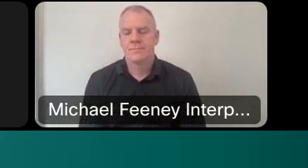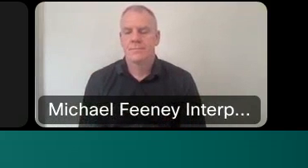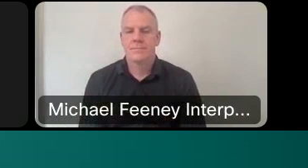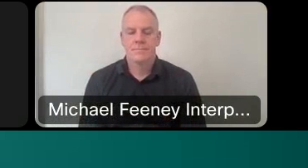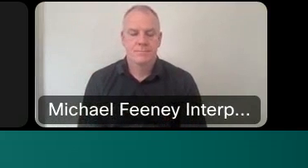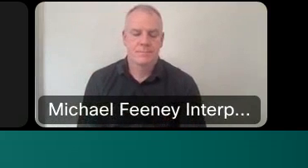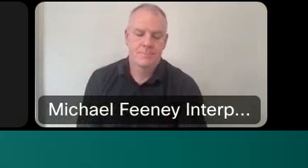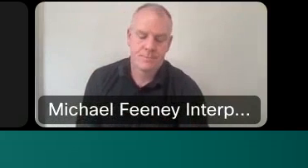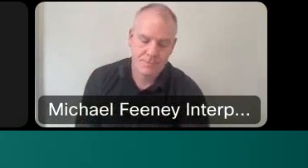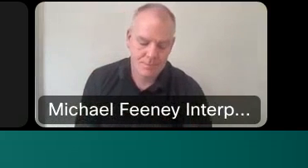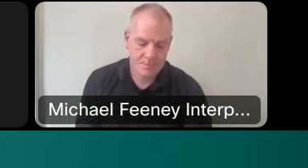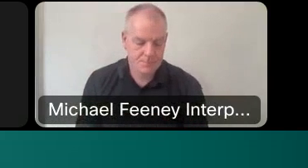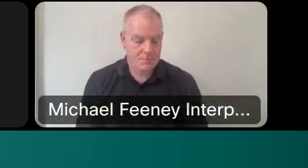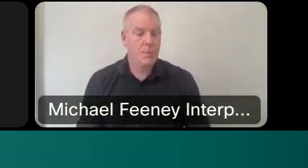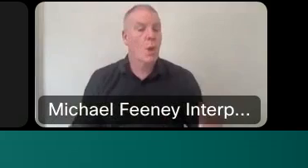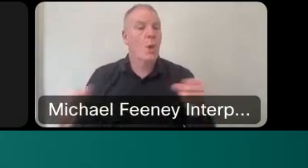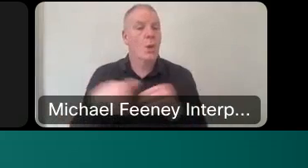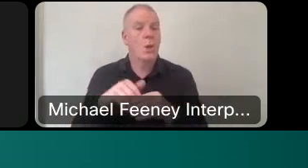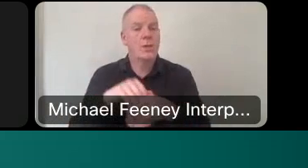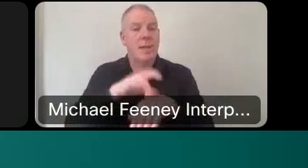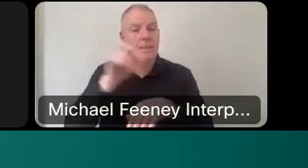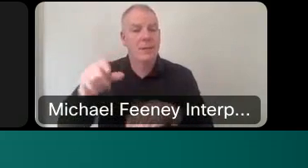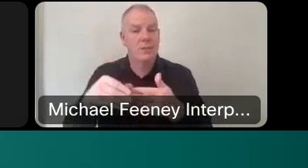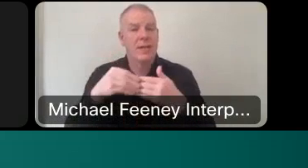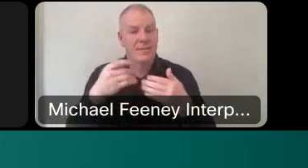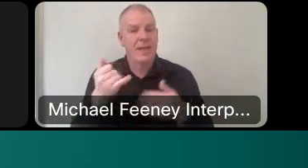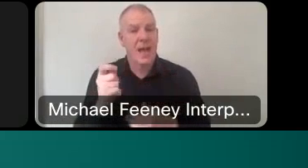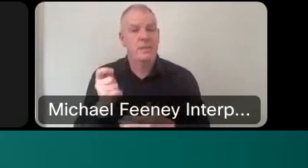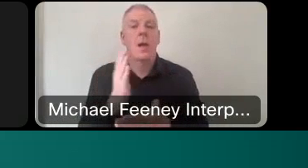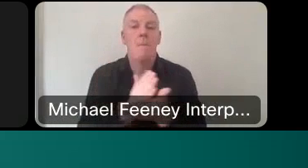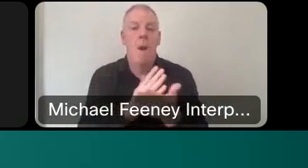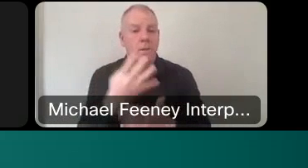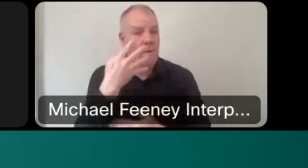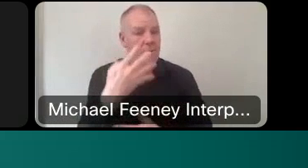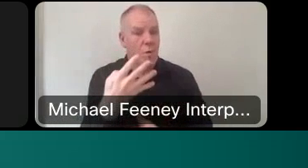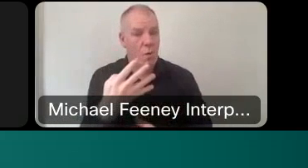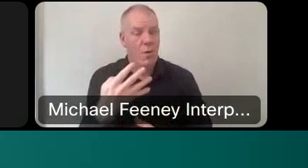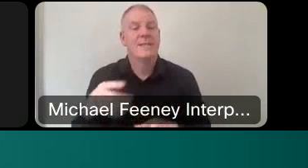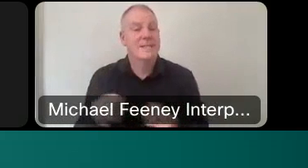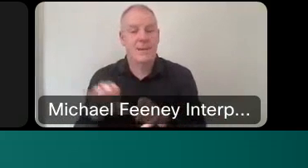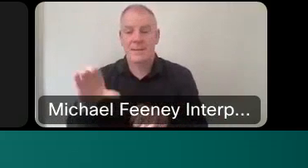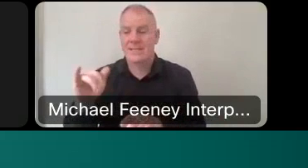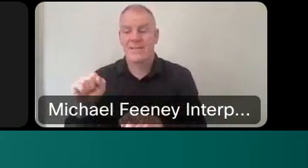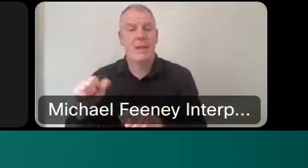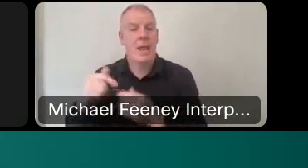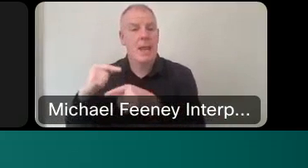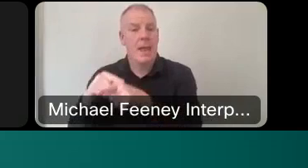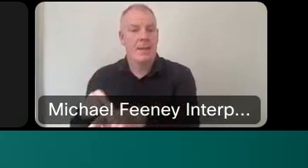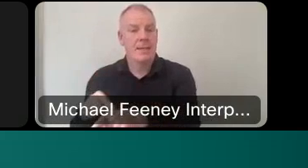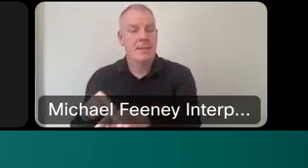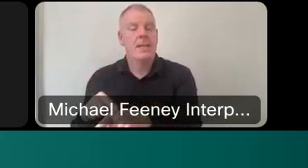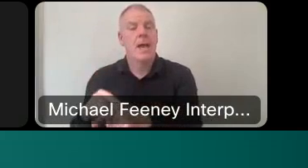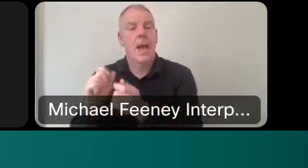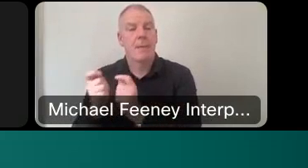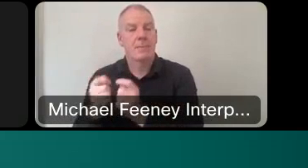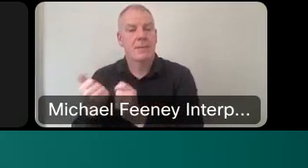into the Patient Safety Act, as is in Part 4 of the Civil Liability Amendment Act, and it's important to say that Part 4